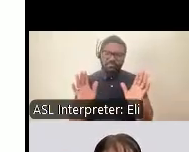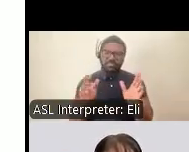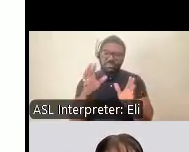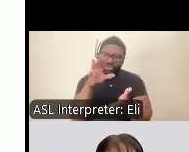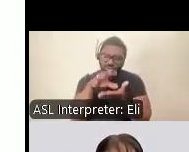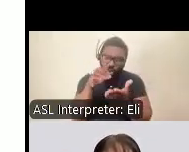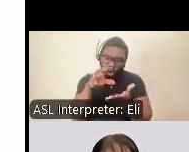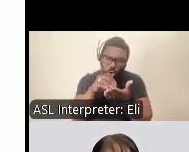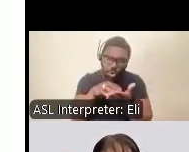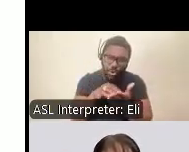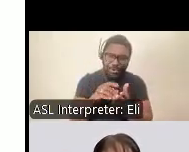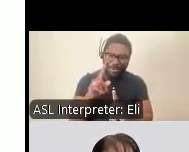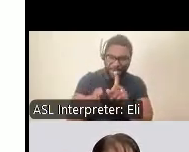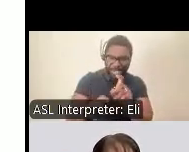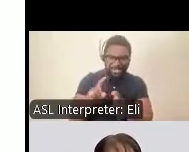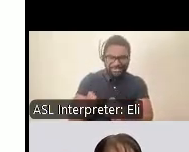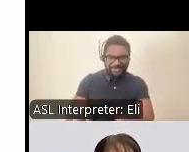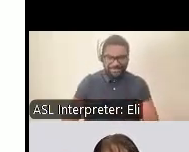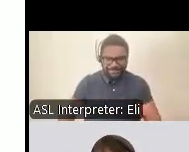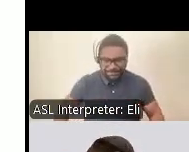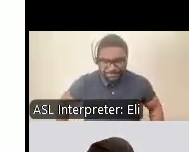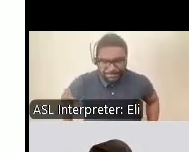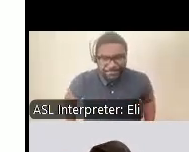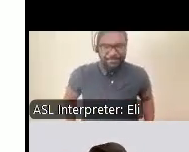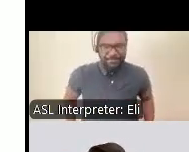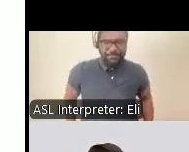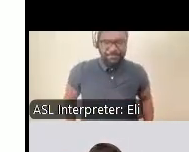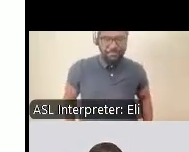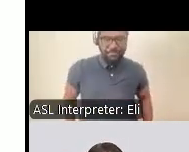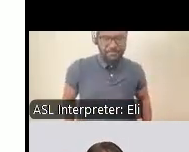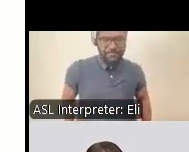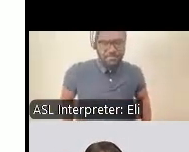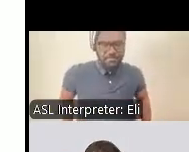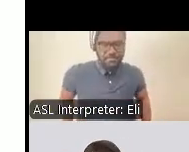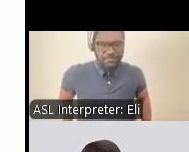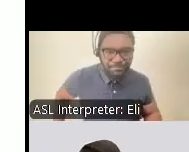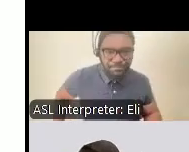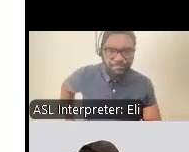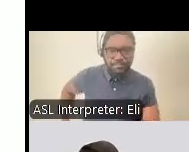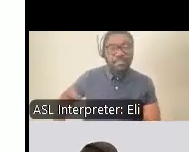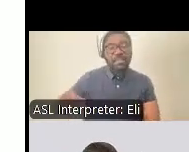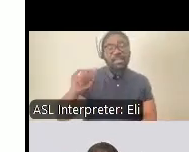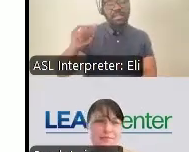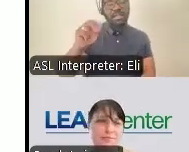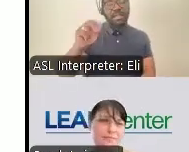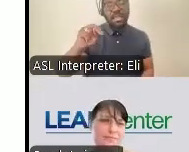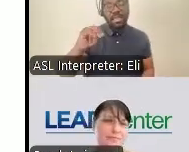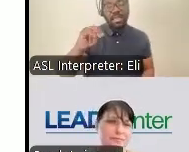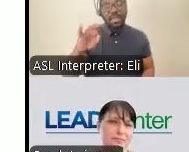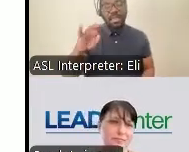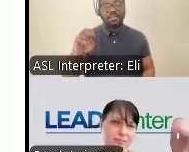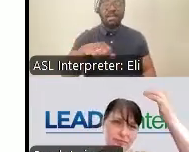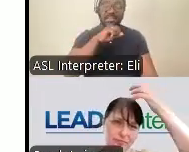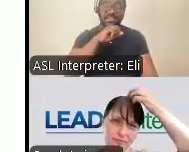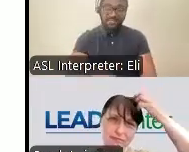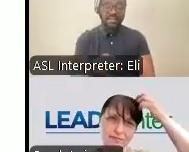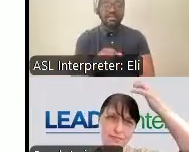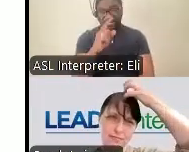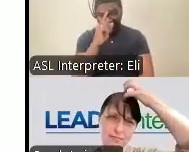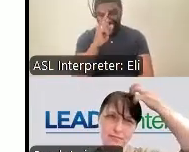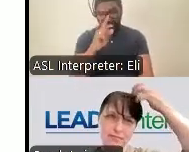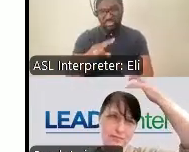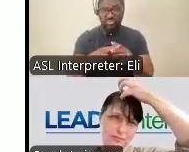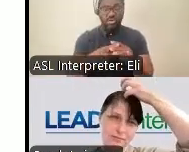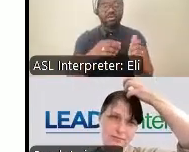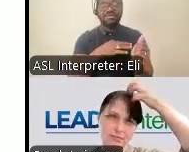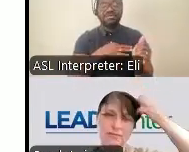questions. I love that. Can I add to that, Lindsay? I think it really does start with staff awareness, training